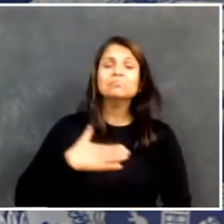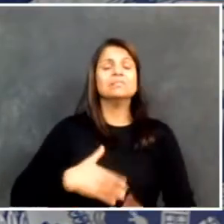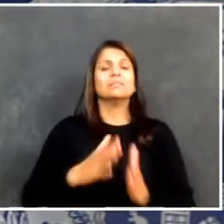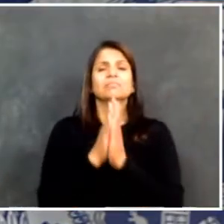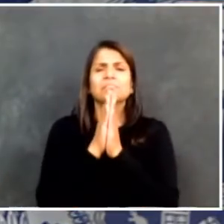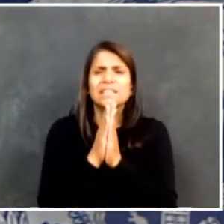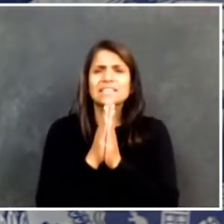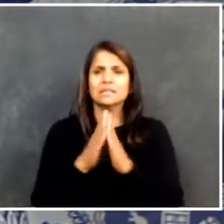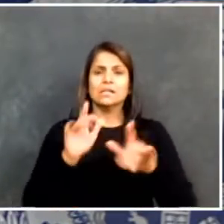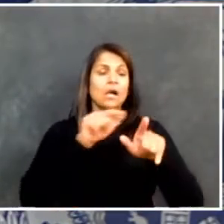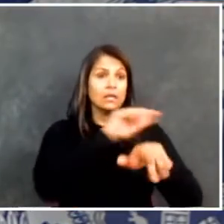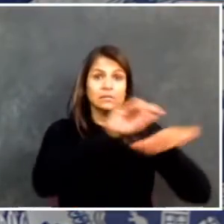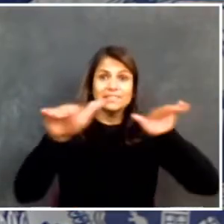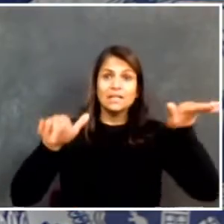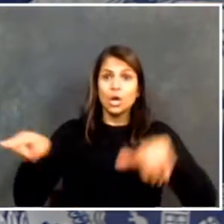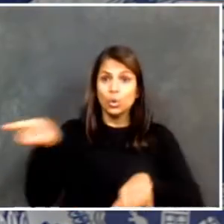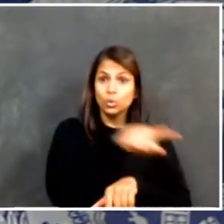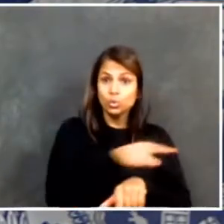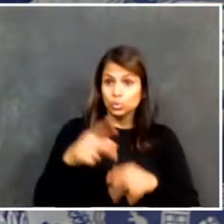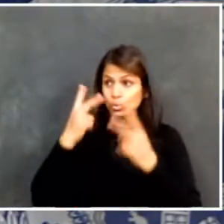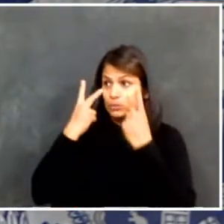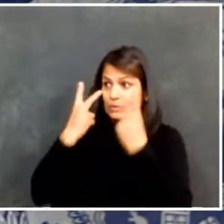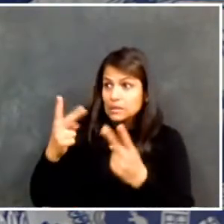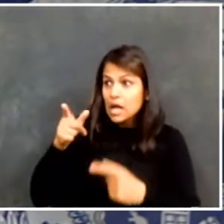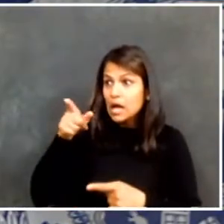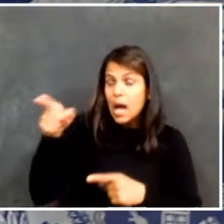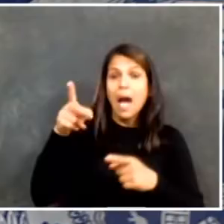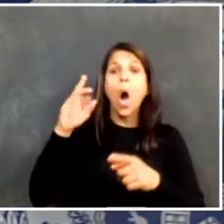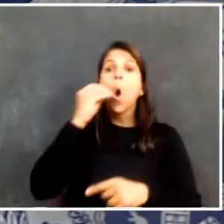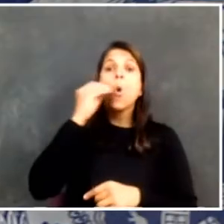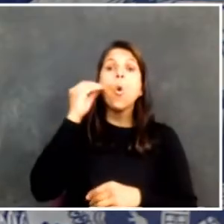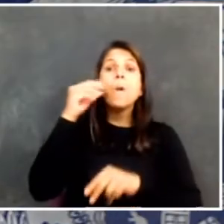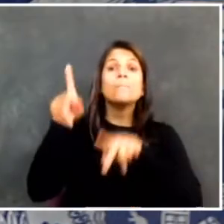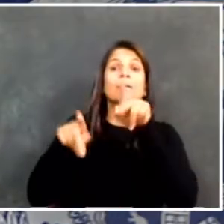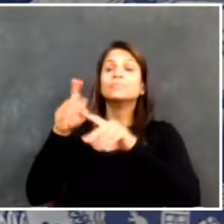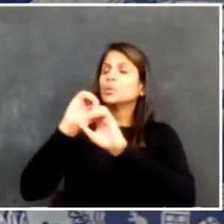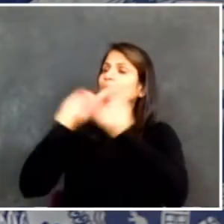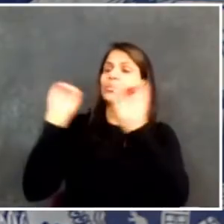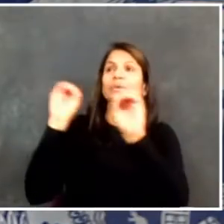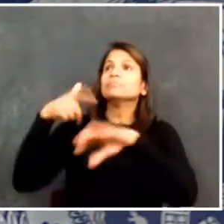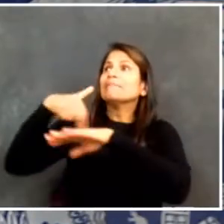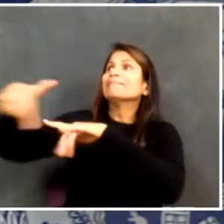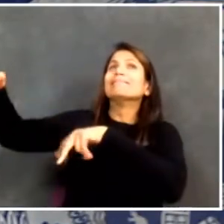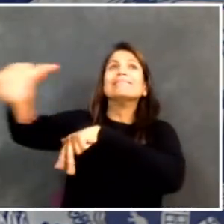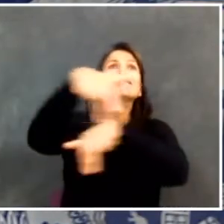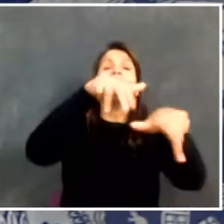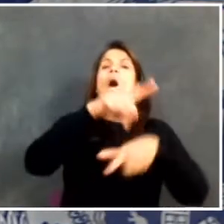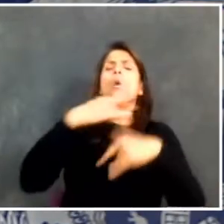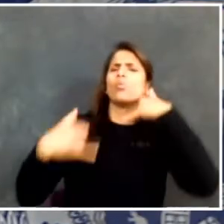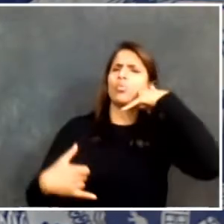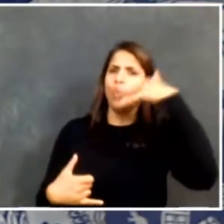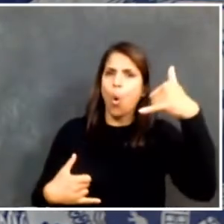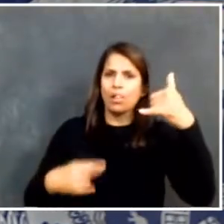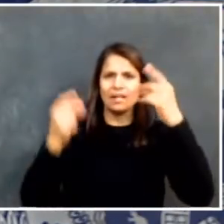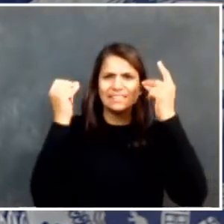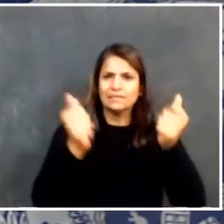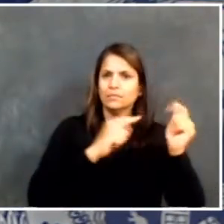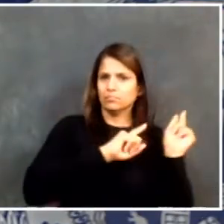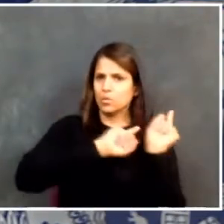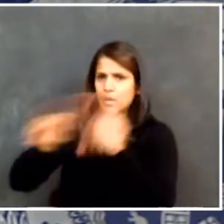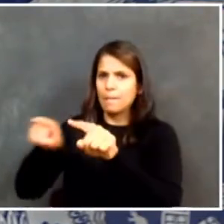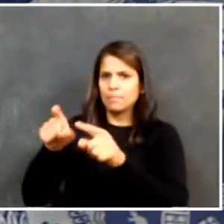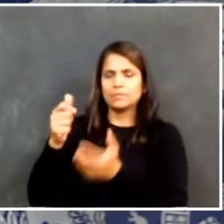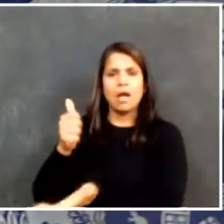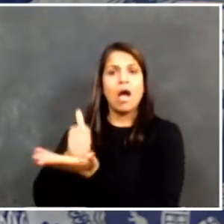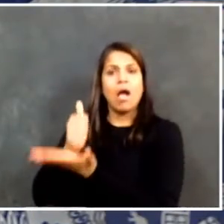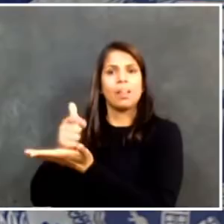They're out there through this crisis. And actually, thank God, they found that very few people on the street, of those several